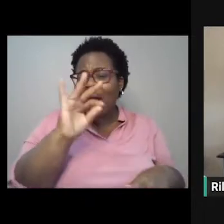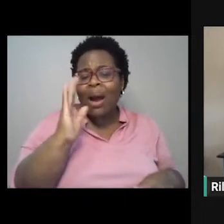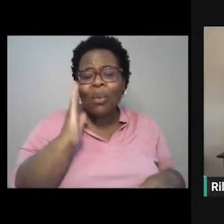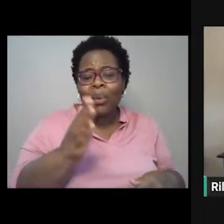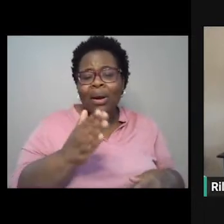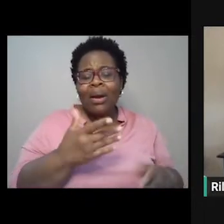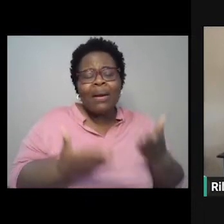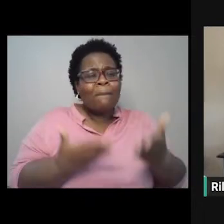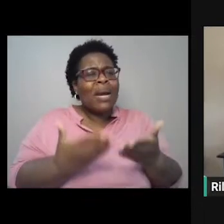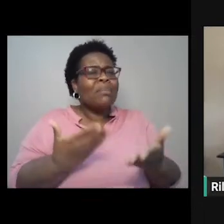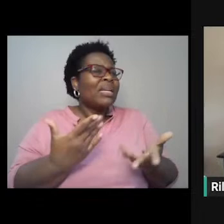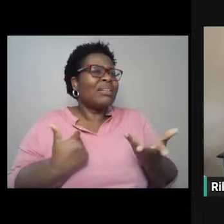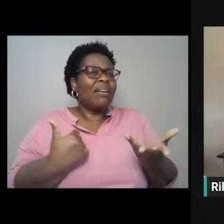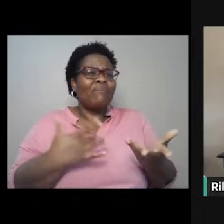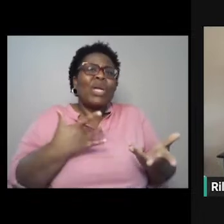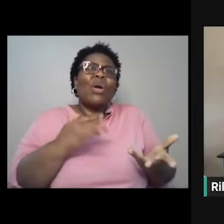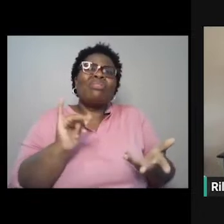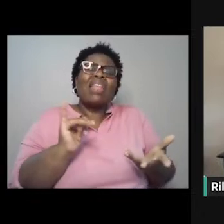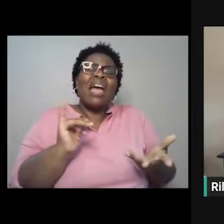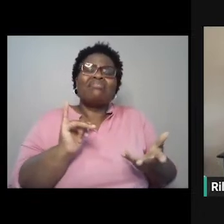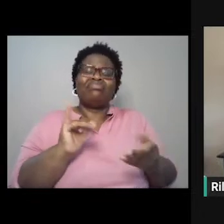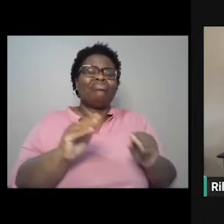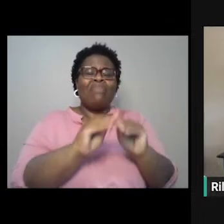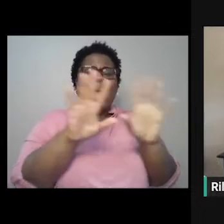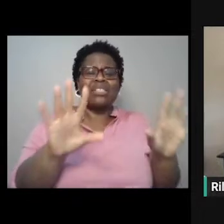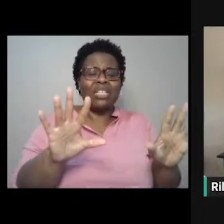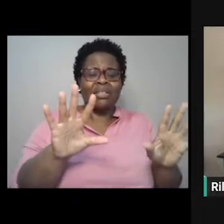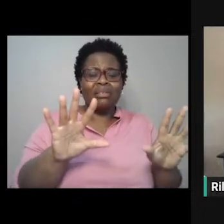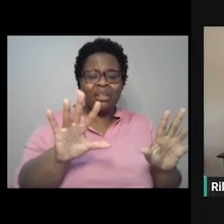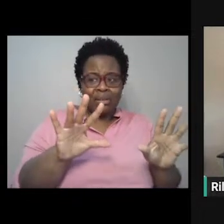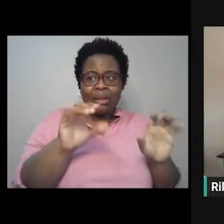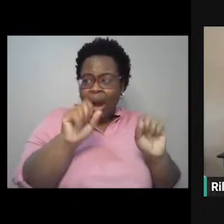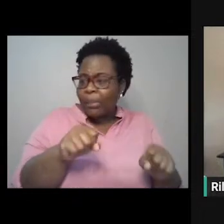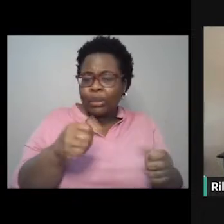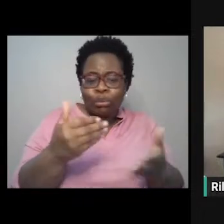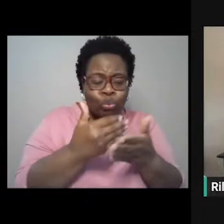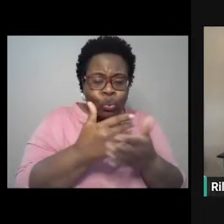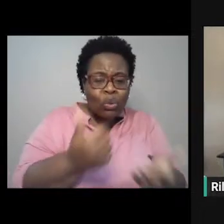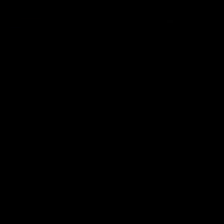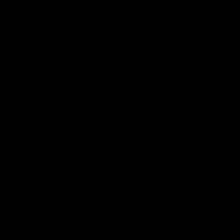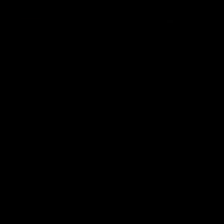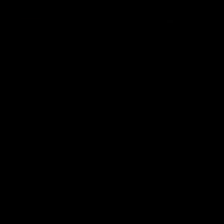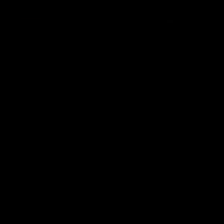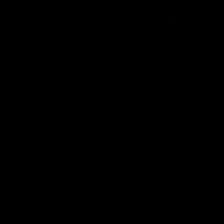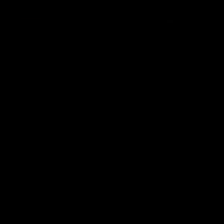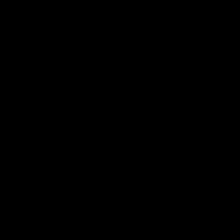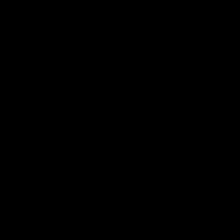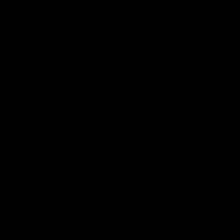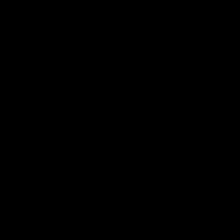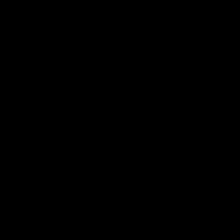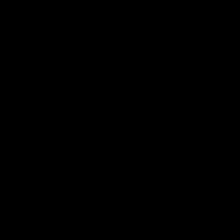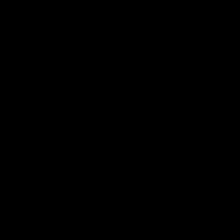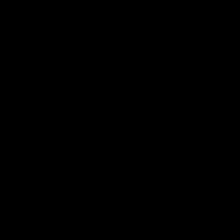unlocking of I don't know, magic for you, life for you, new life for you.